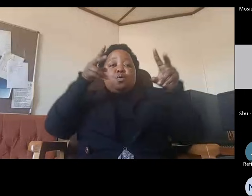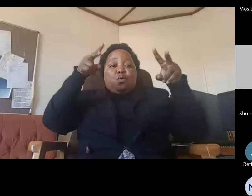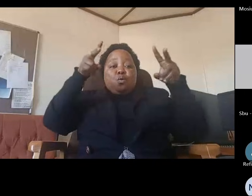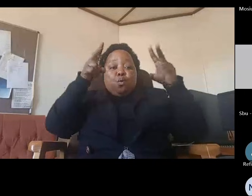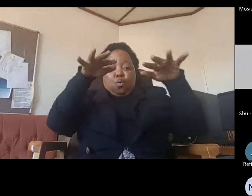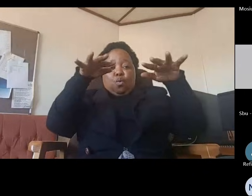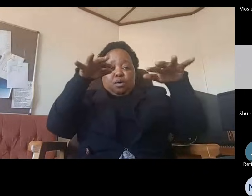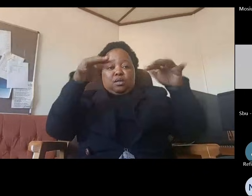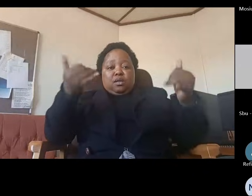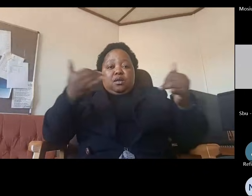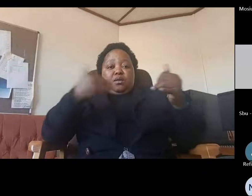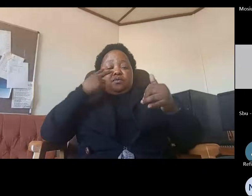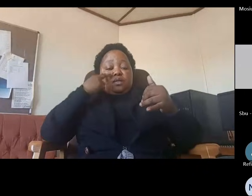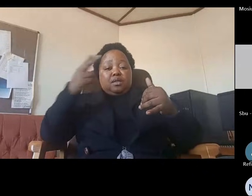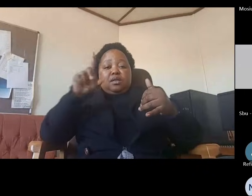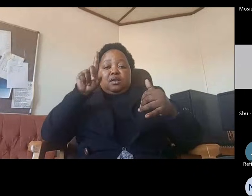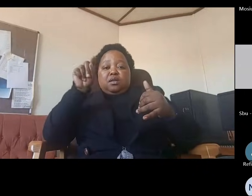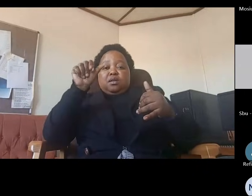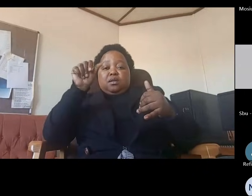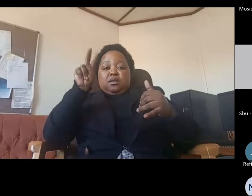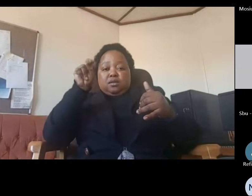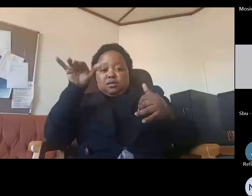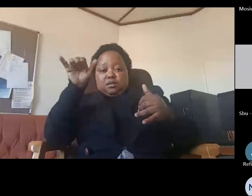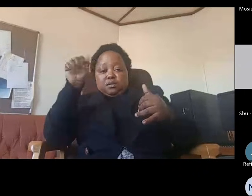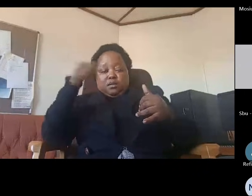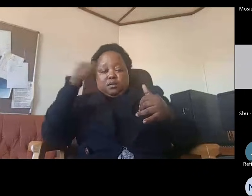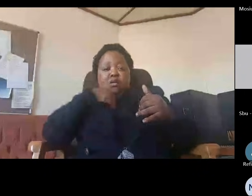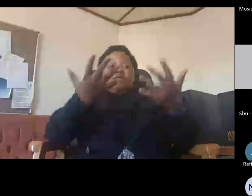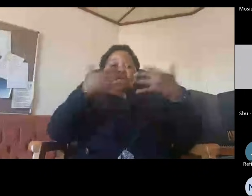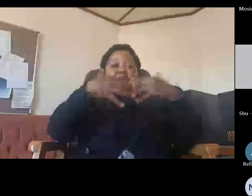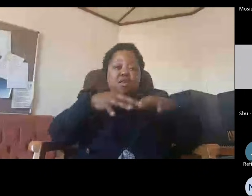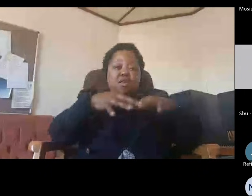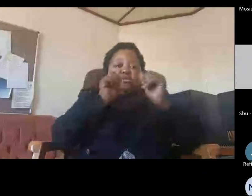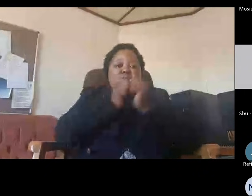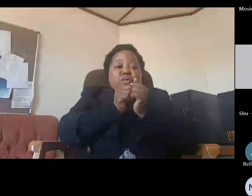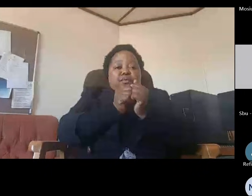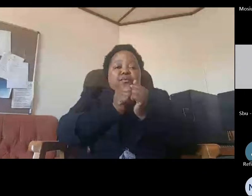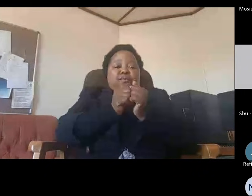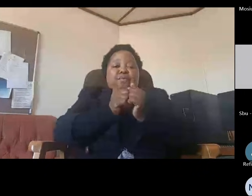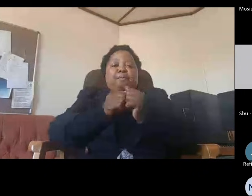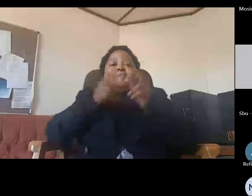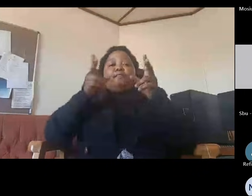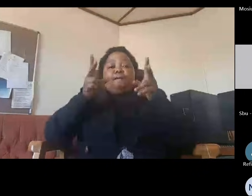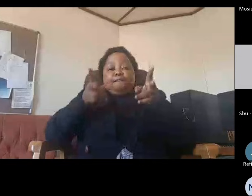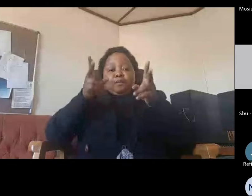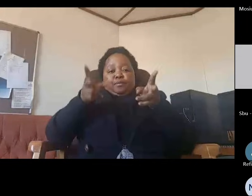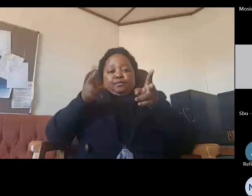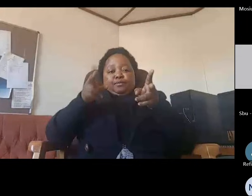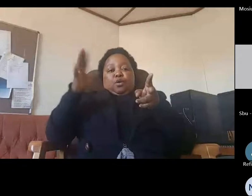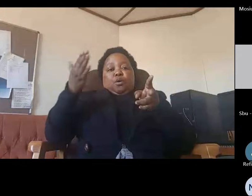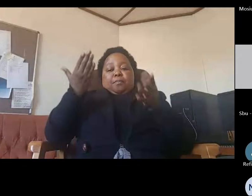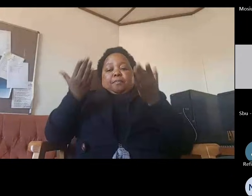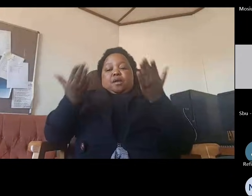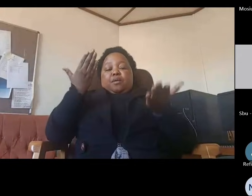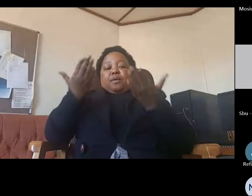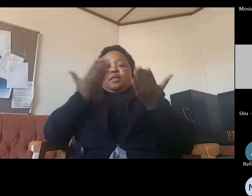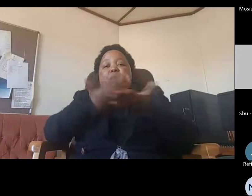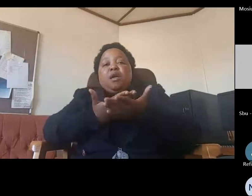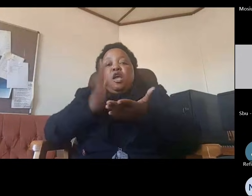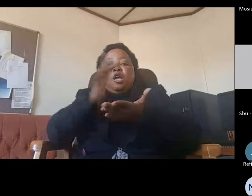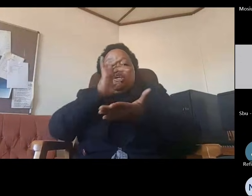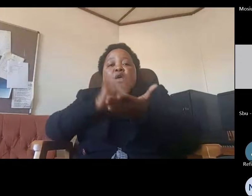have maybe engaged the people, or maybe the institution that she will have